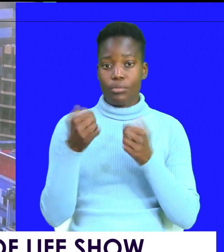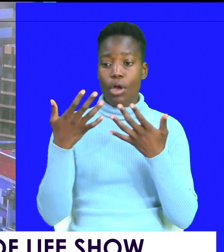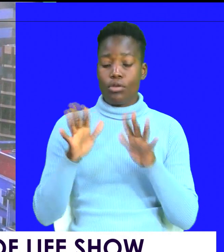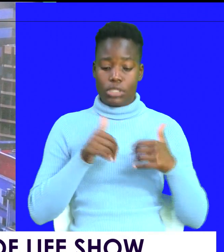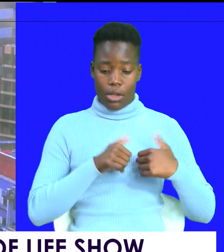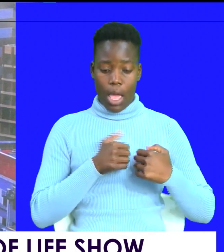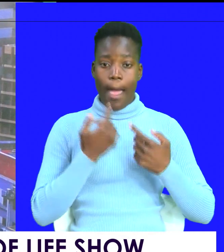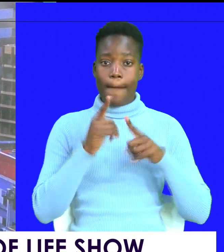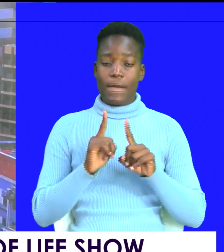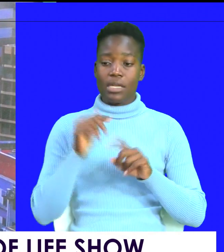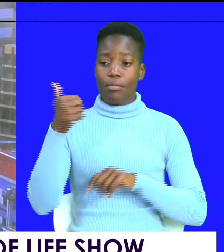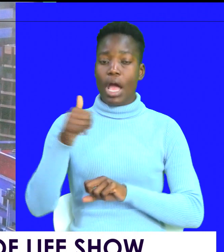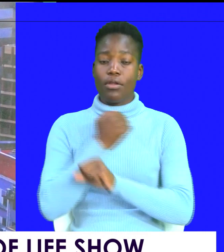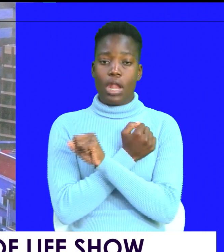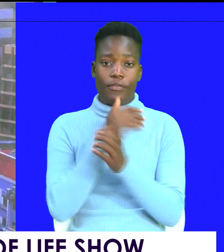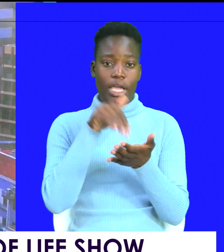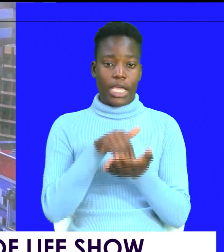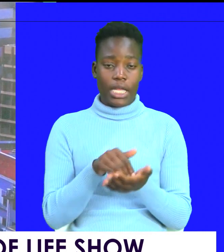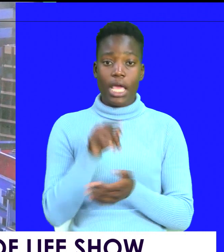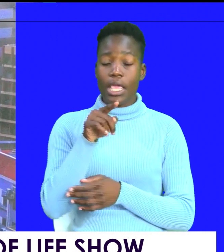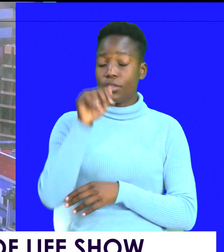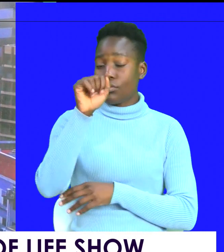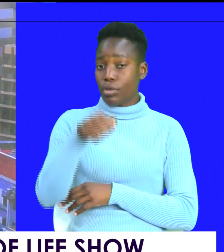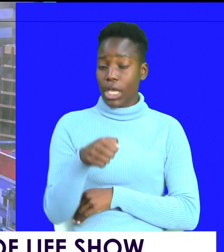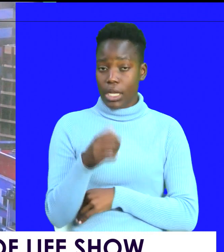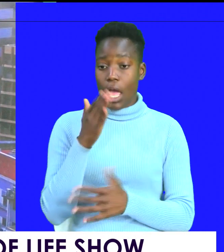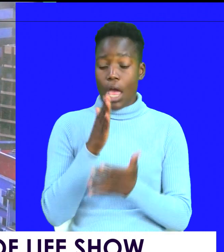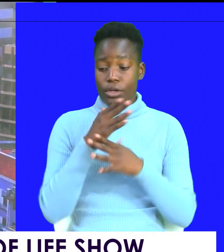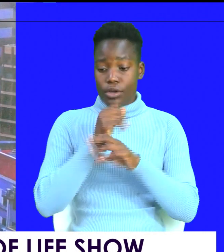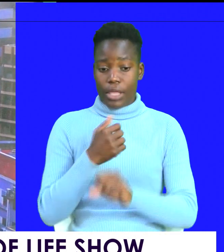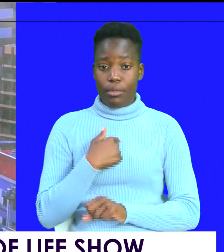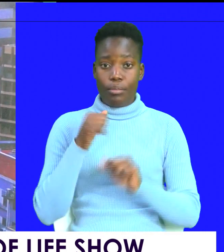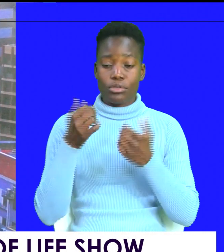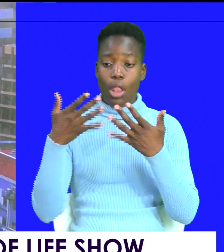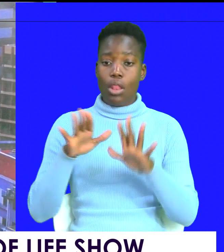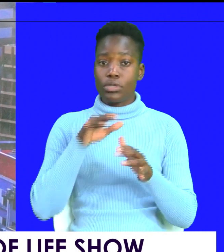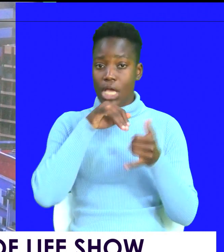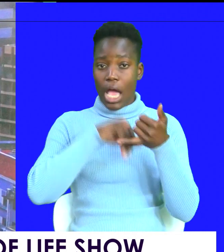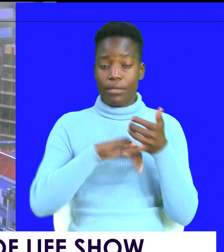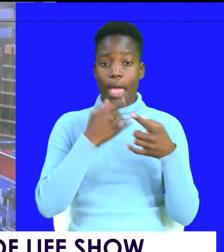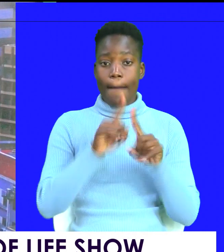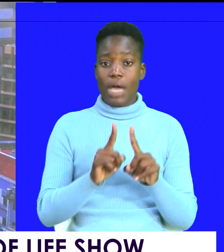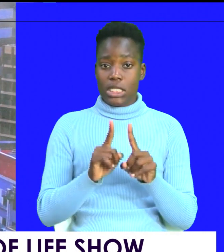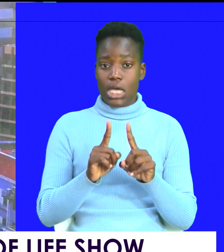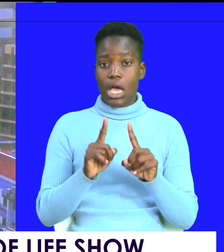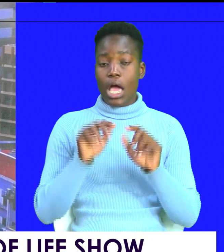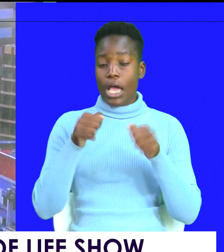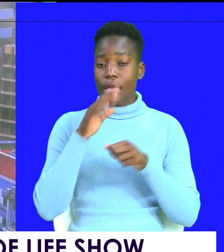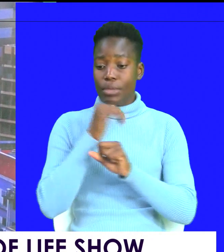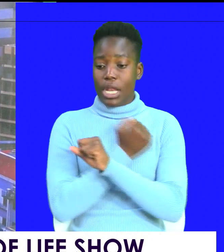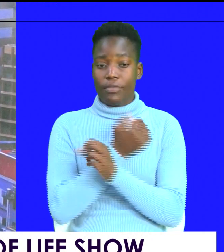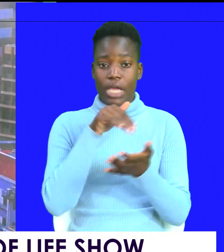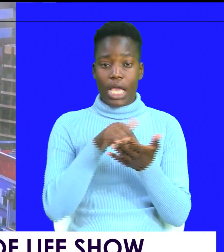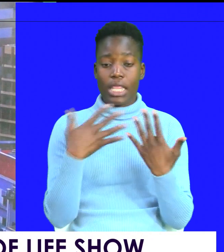girlfriend but still love again. You can, trust you me. You can lose a husband but you can be loved again. The